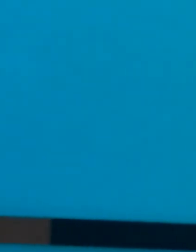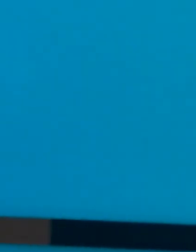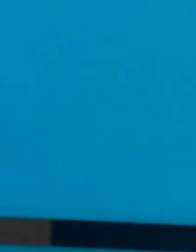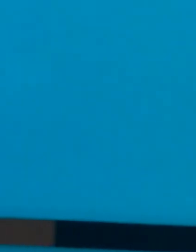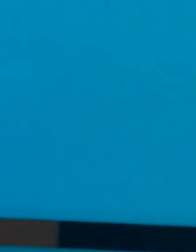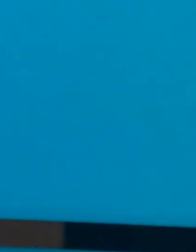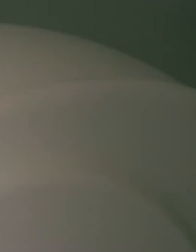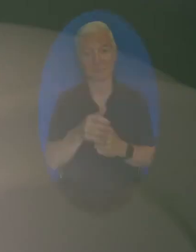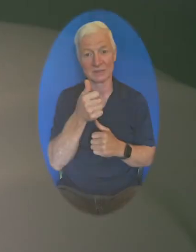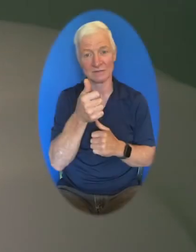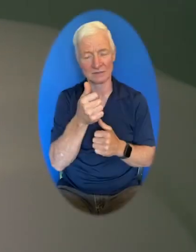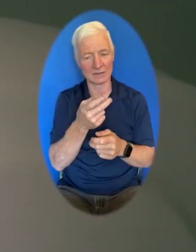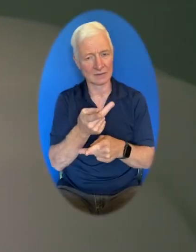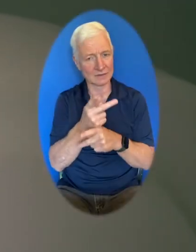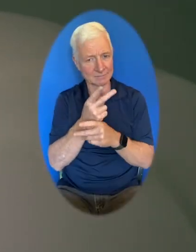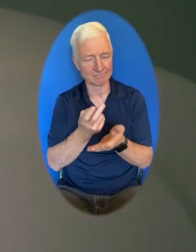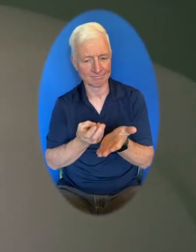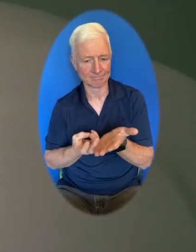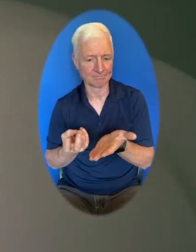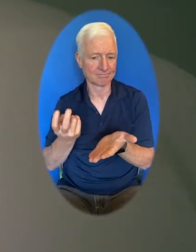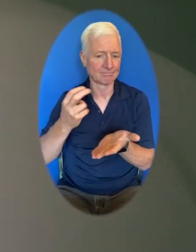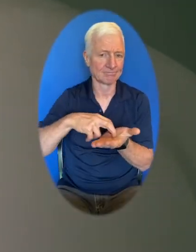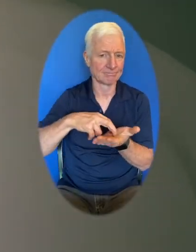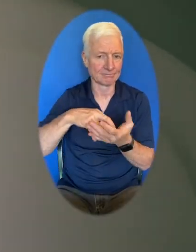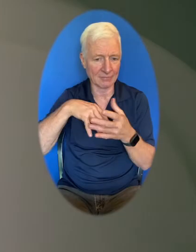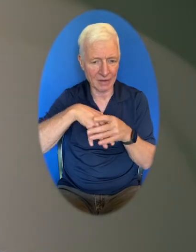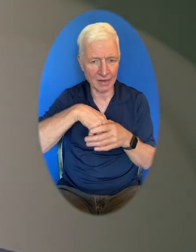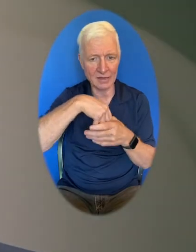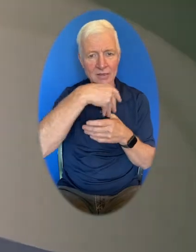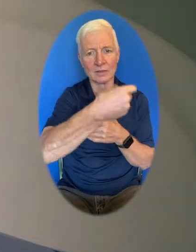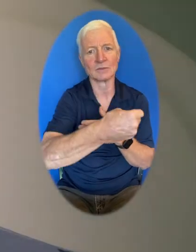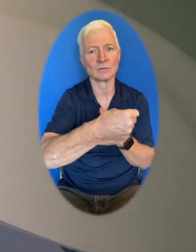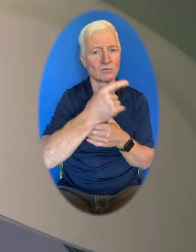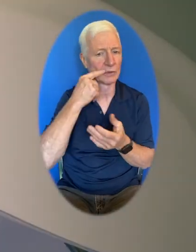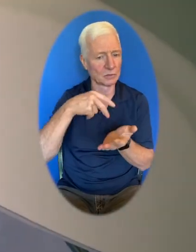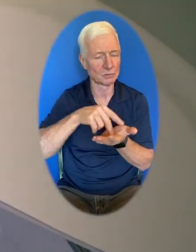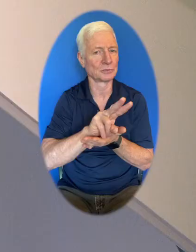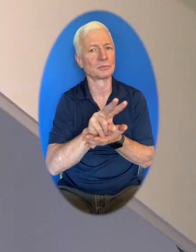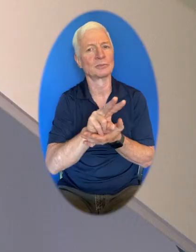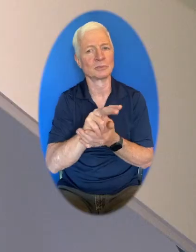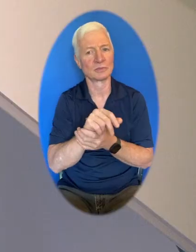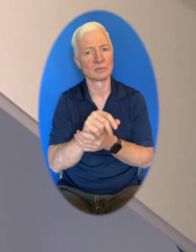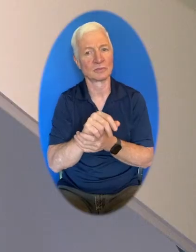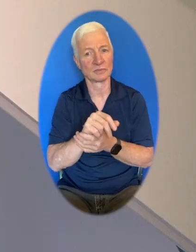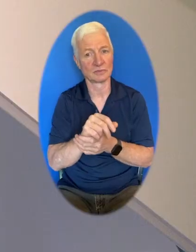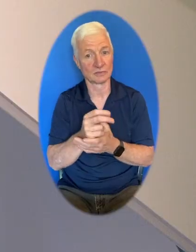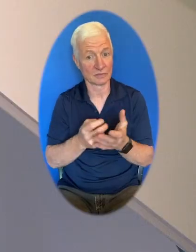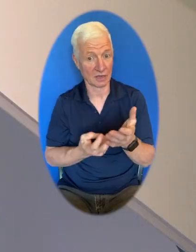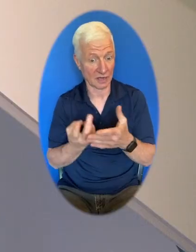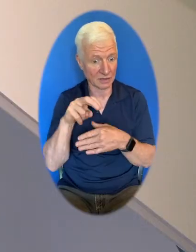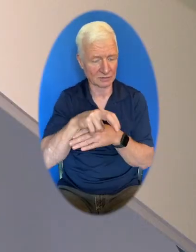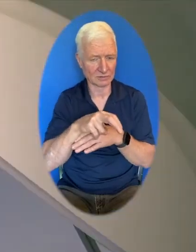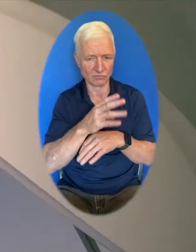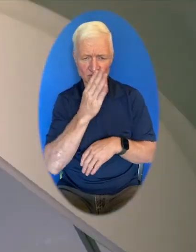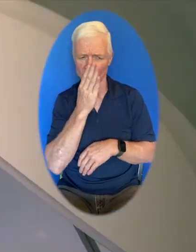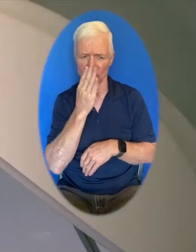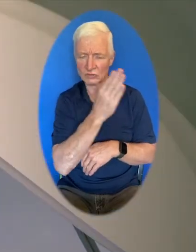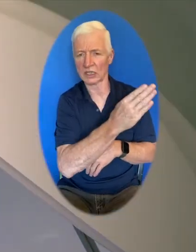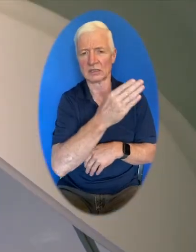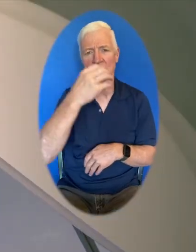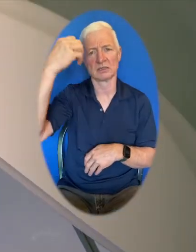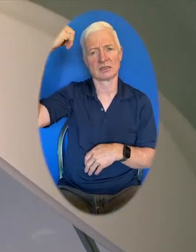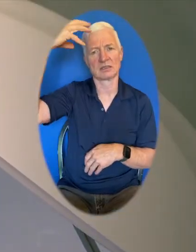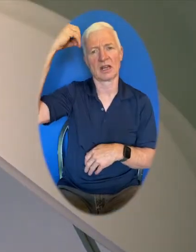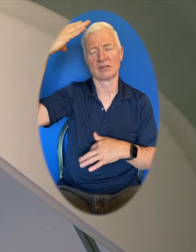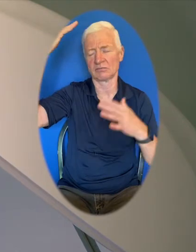back. Exit carefully, keeping in mind that the salt solution can be slippery. When you exit the float tank for any